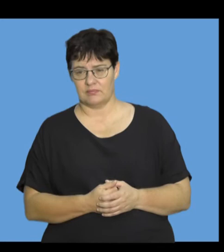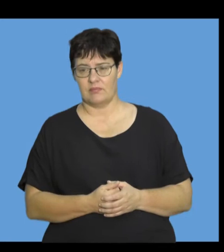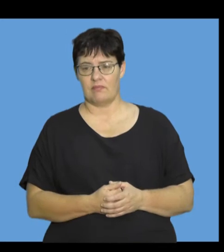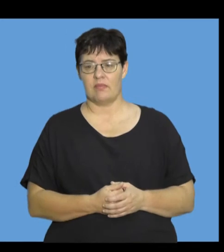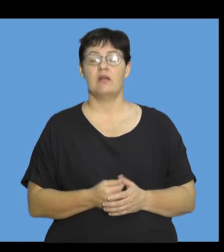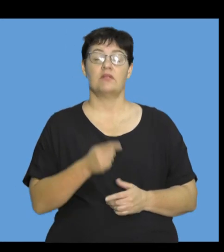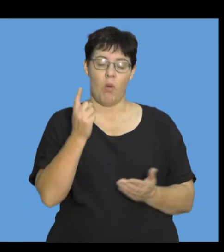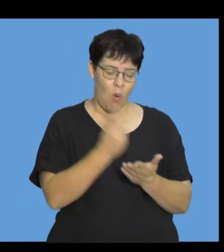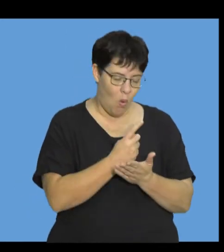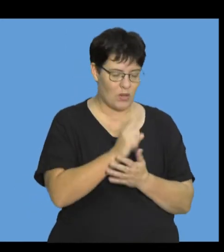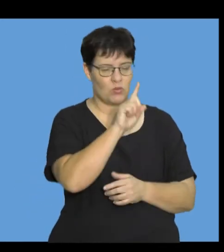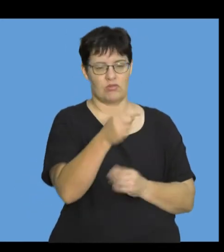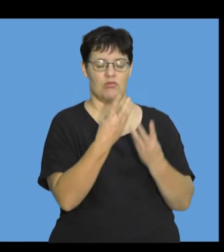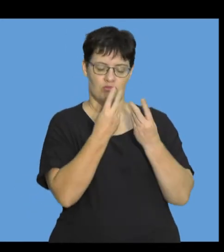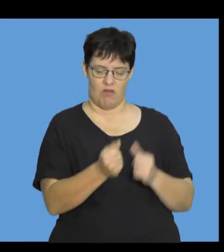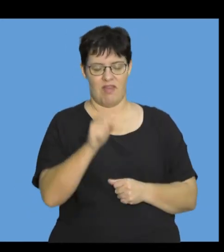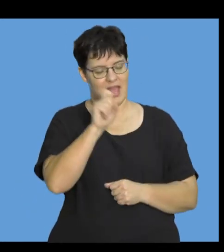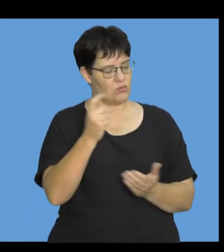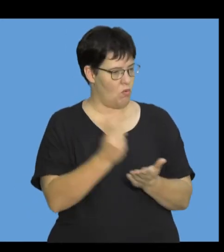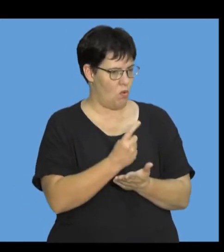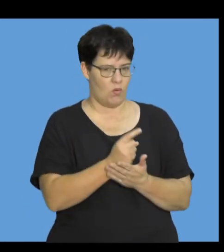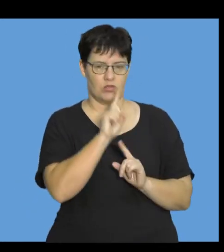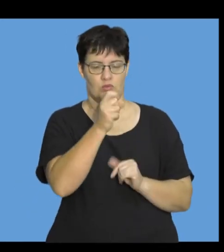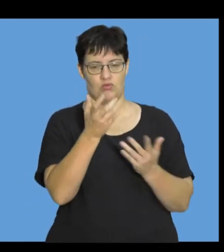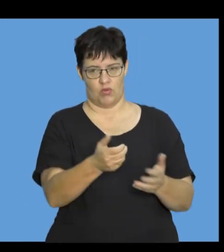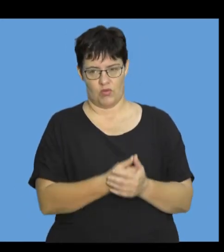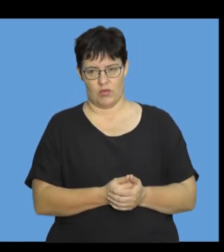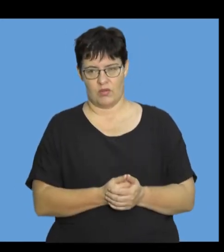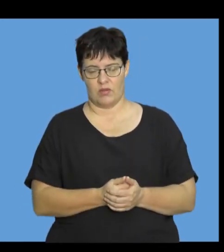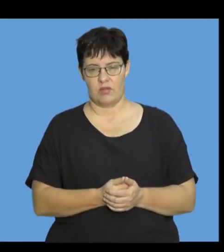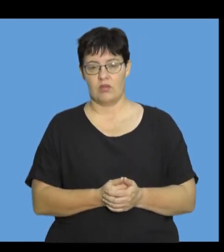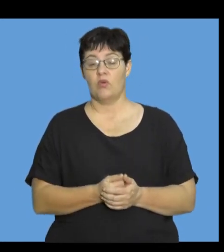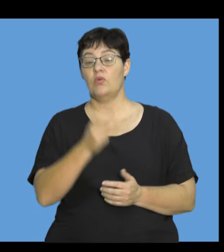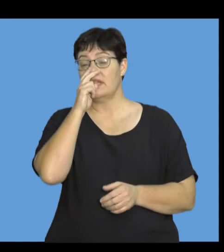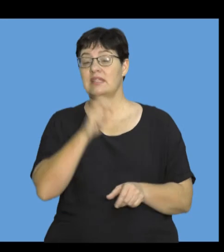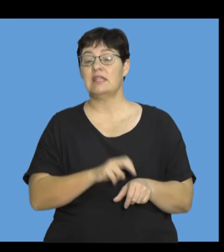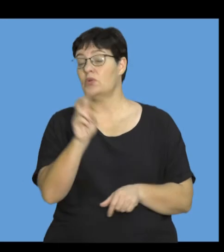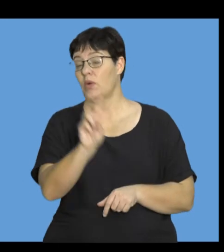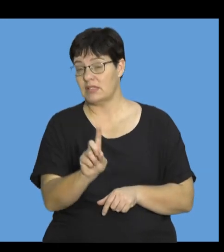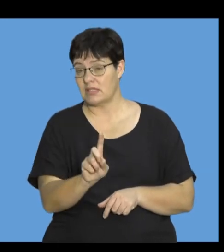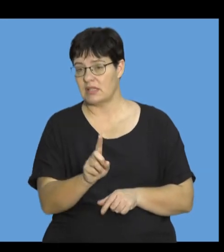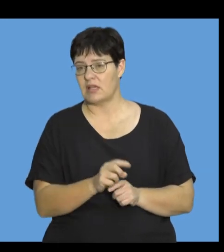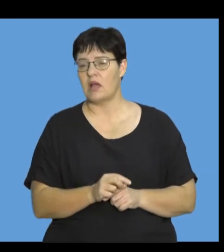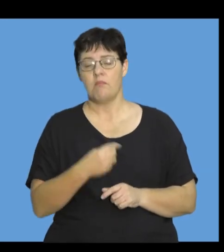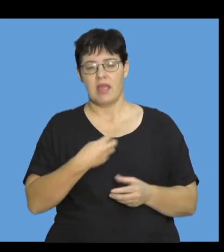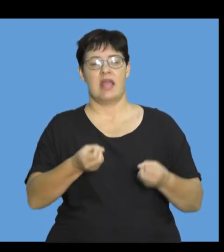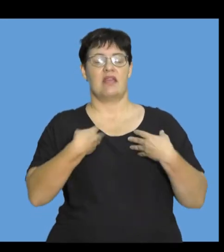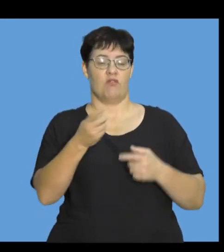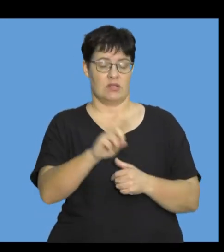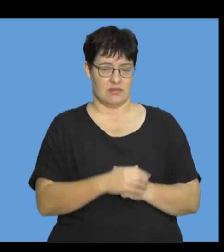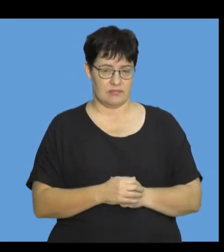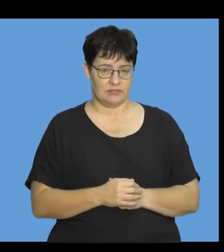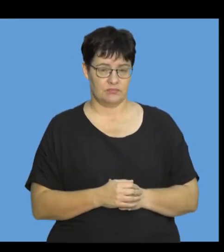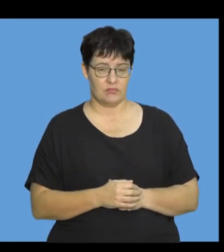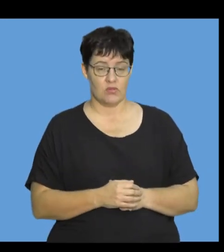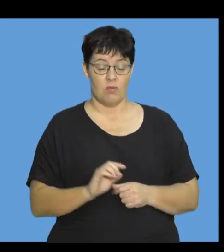as always, it will be solve for x, and then to solve for x, you will need to look at what is it that you are given, right?